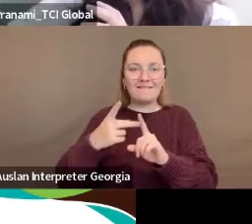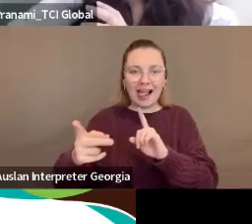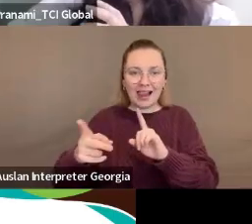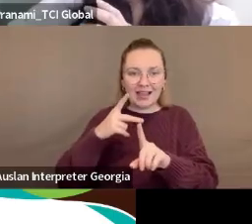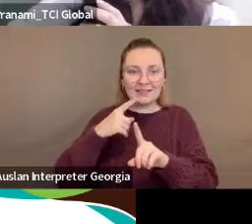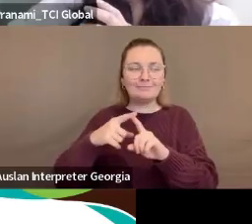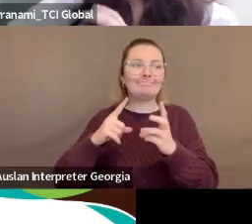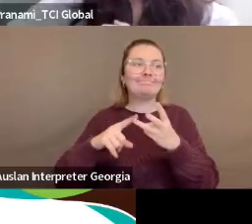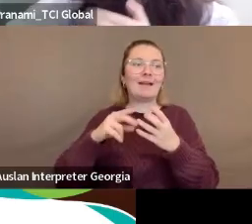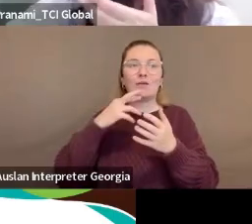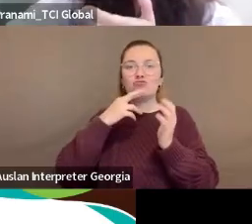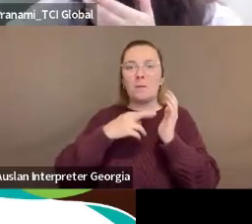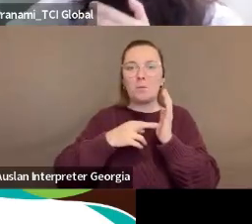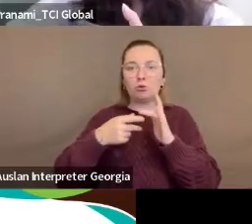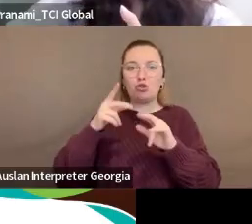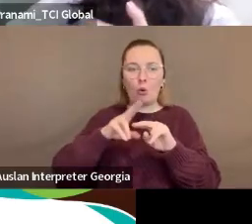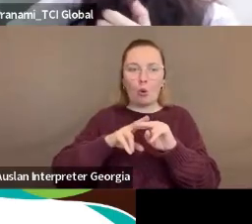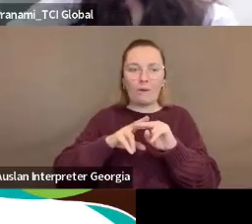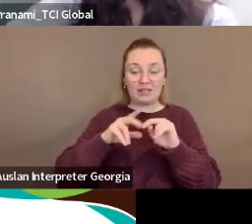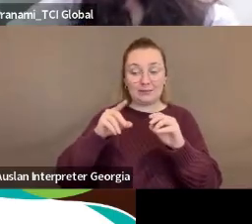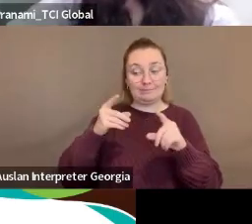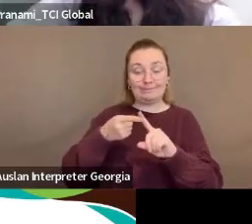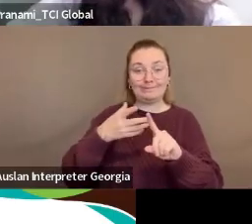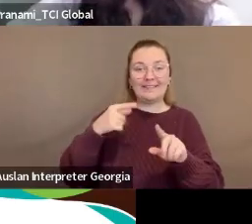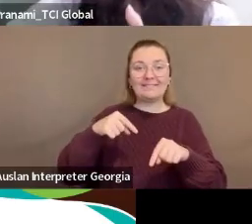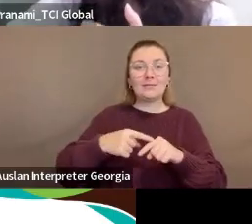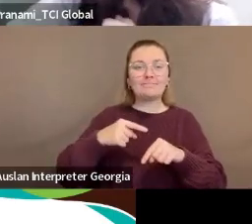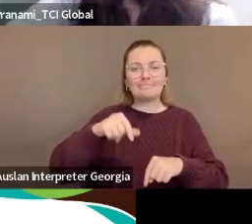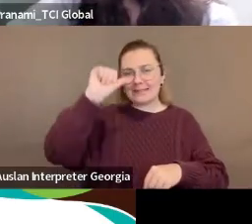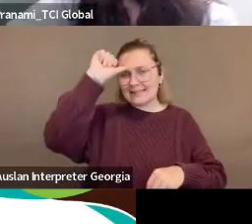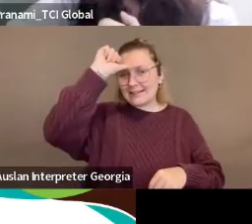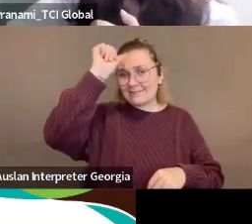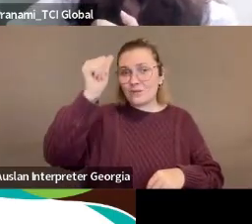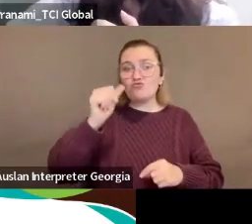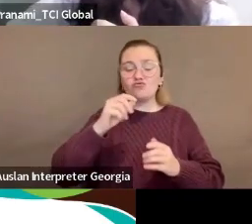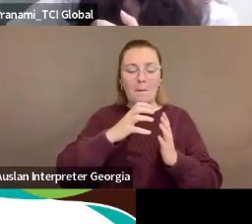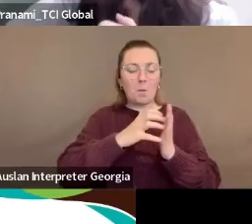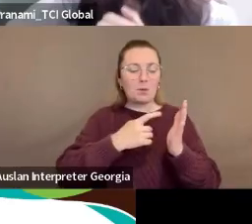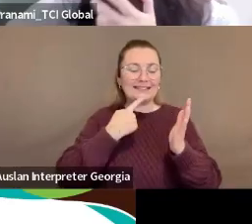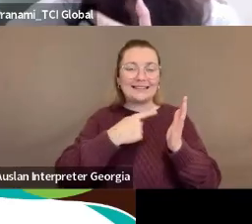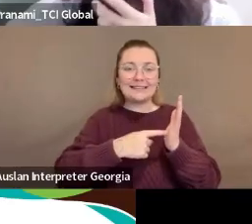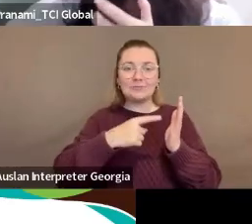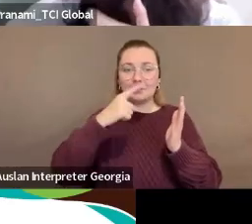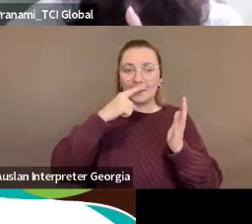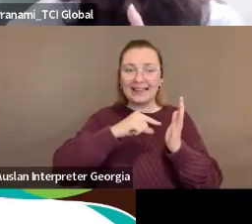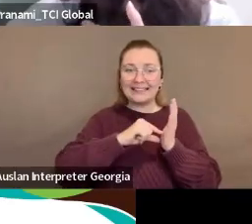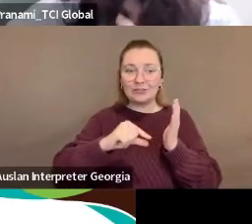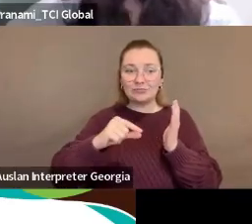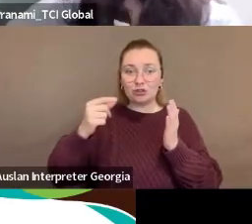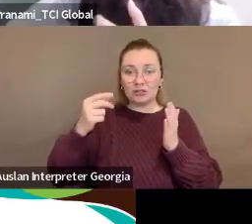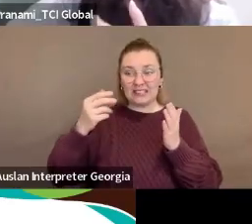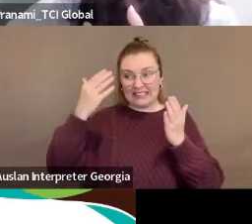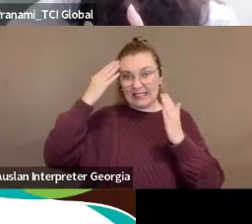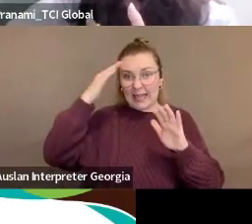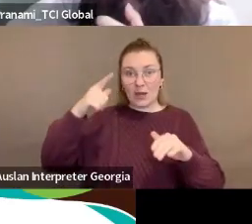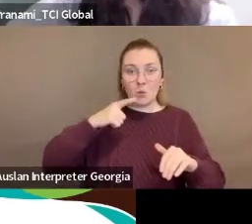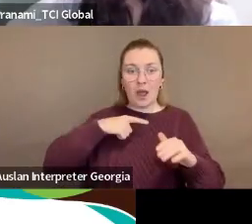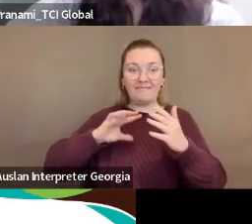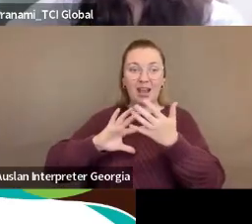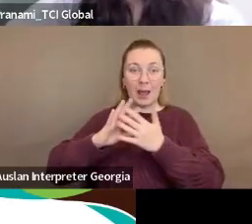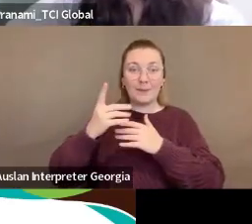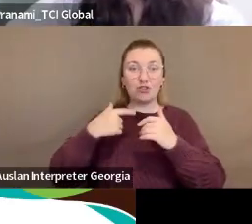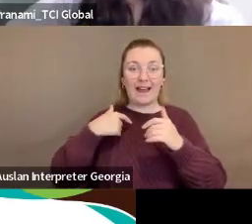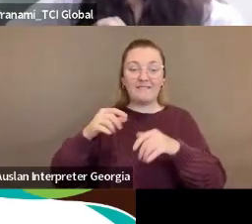are reports of, in India, for example, reports of people in institutions dying in a fire because they were